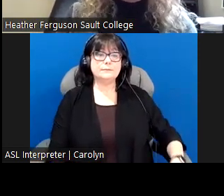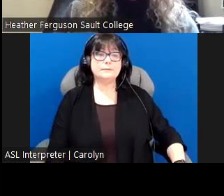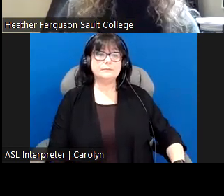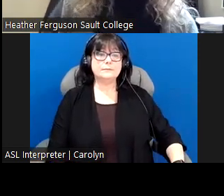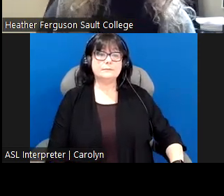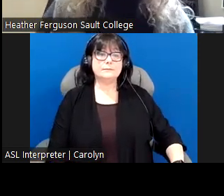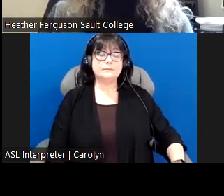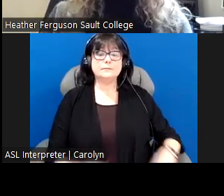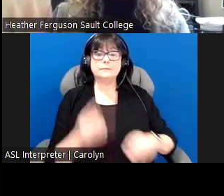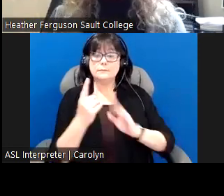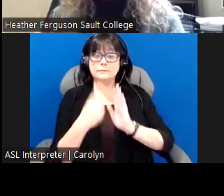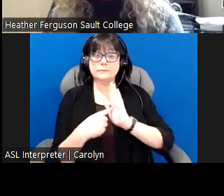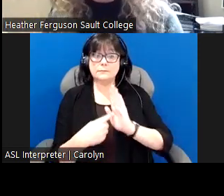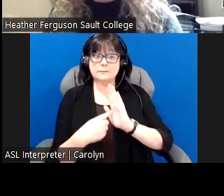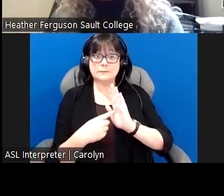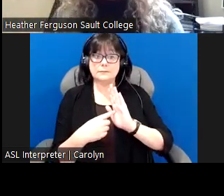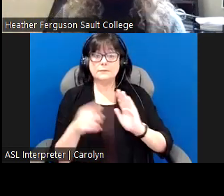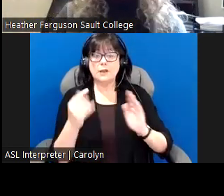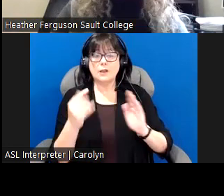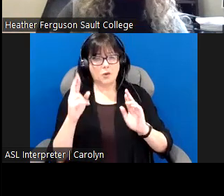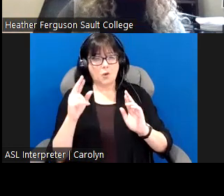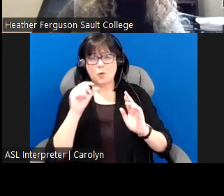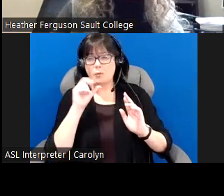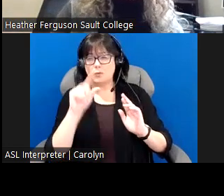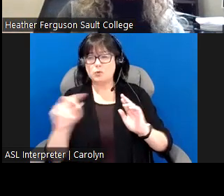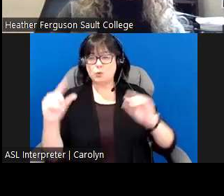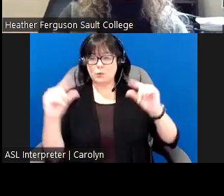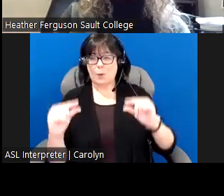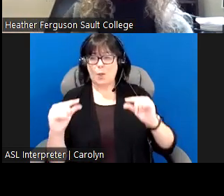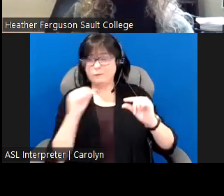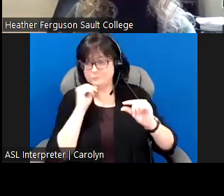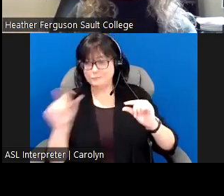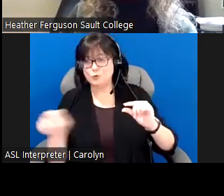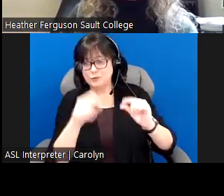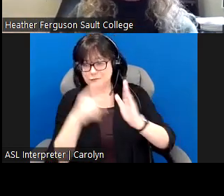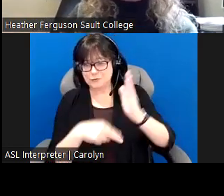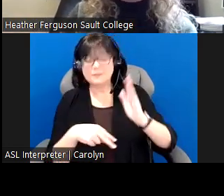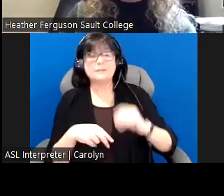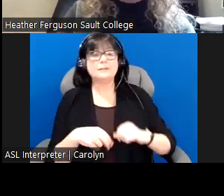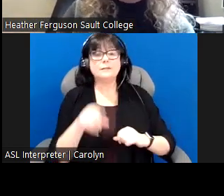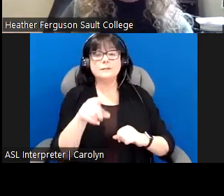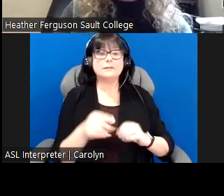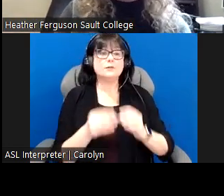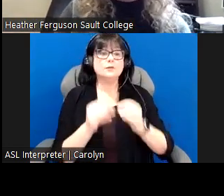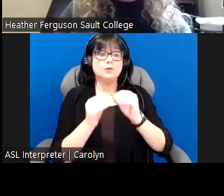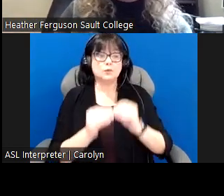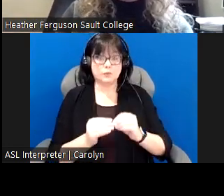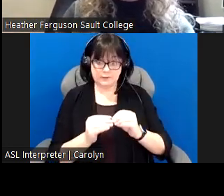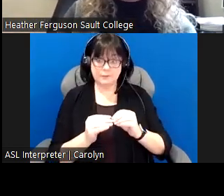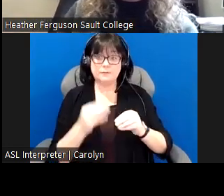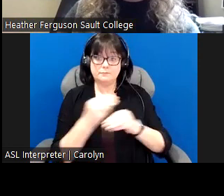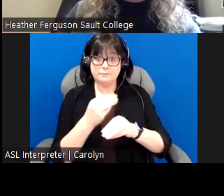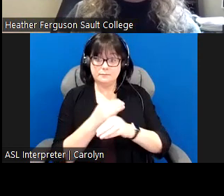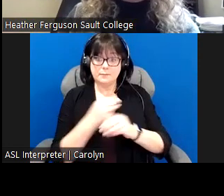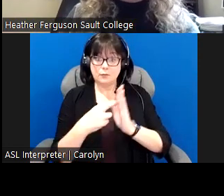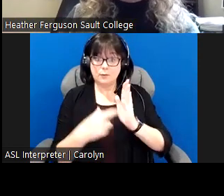So here's an example. Hopefully it's not too small on your screens, but here's an example of a numeracy report. So as you can